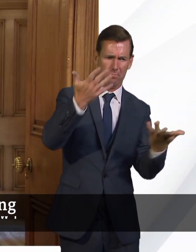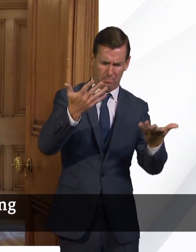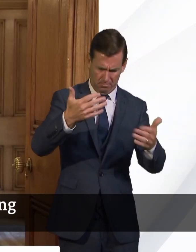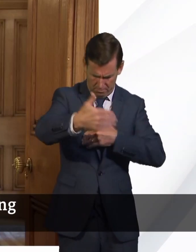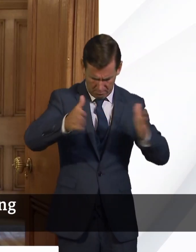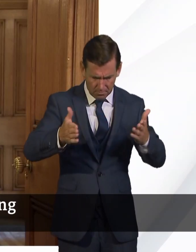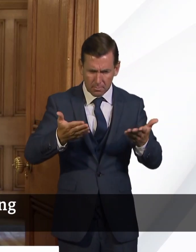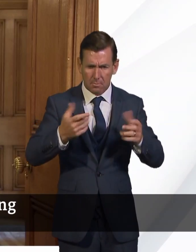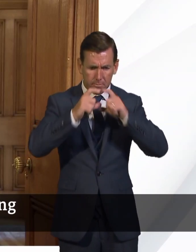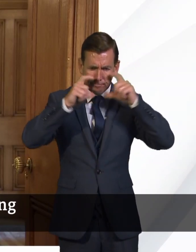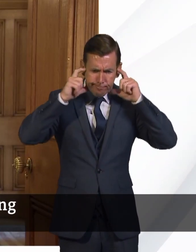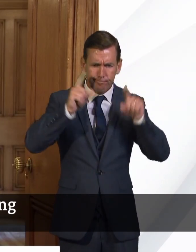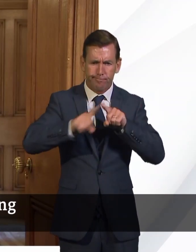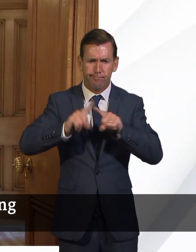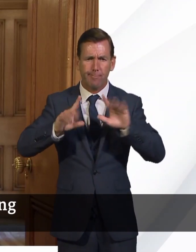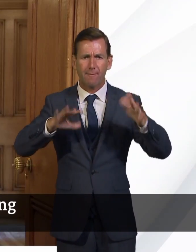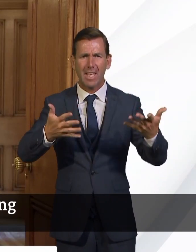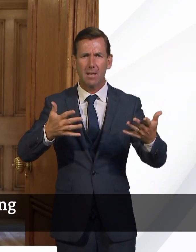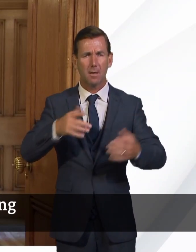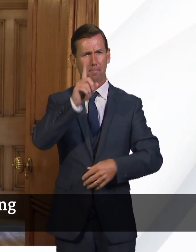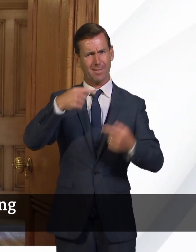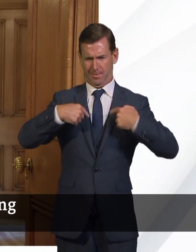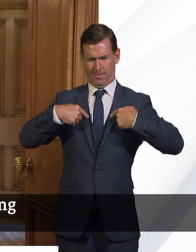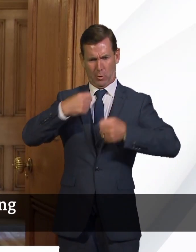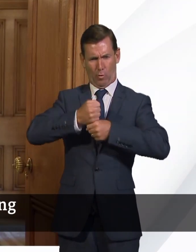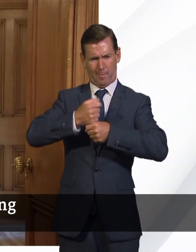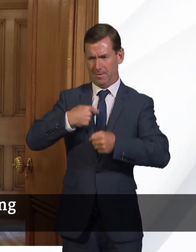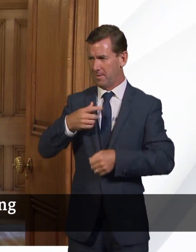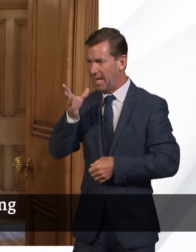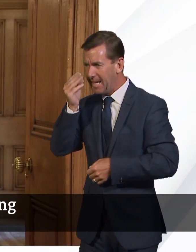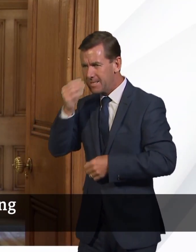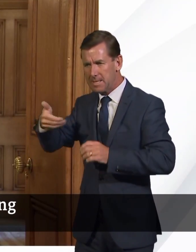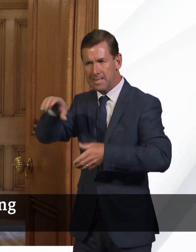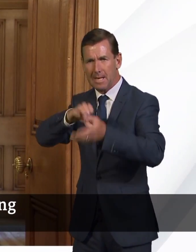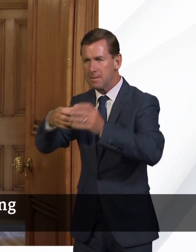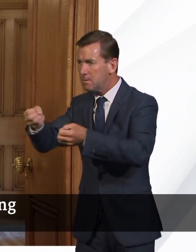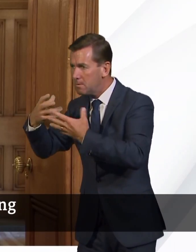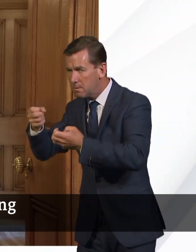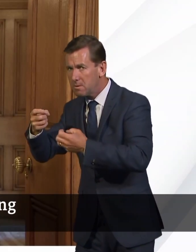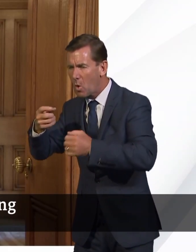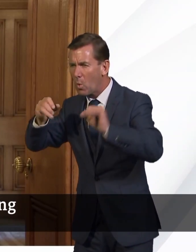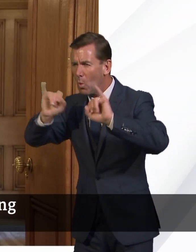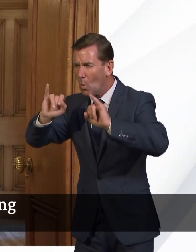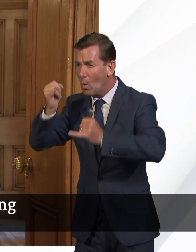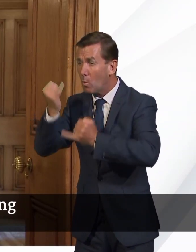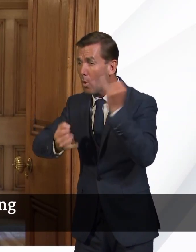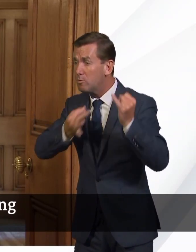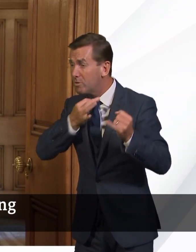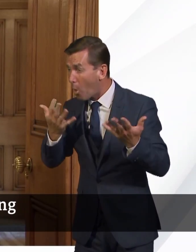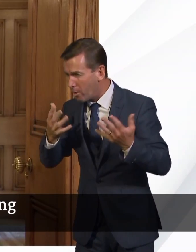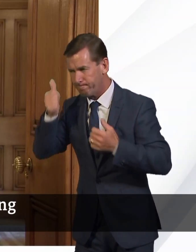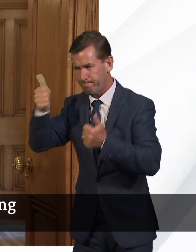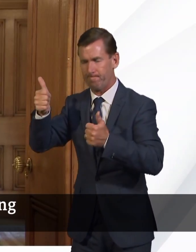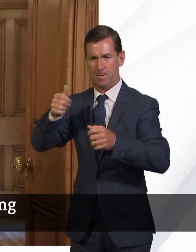to follow the clinical advice in terms of how we apply the testing capability that we